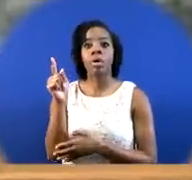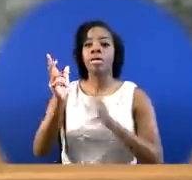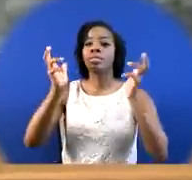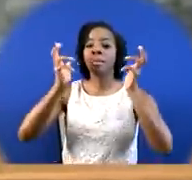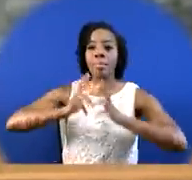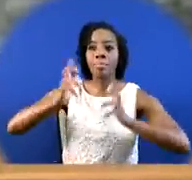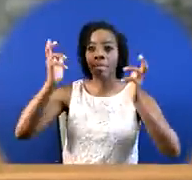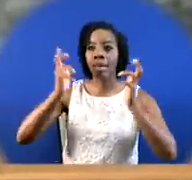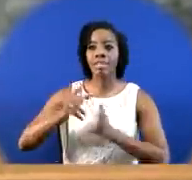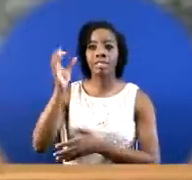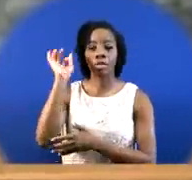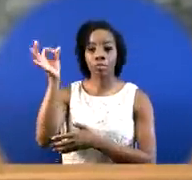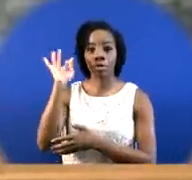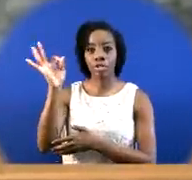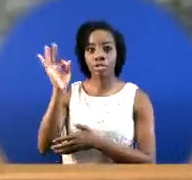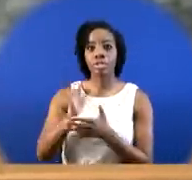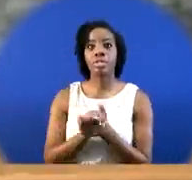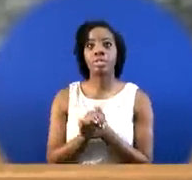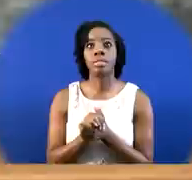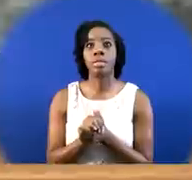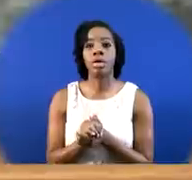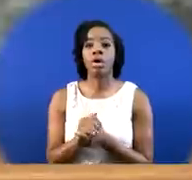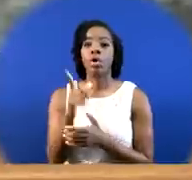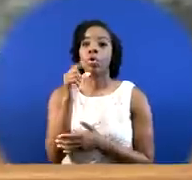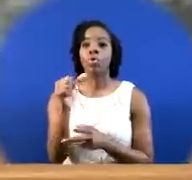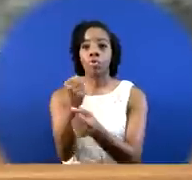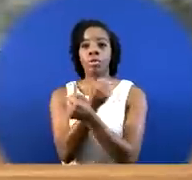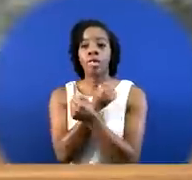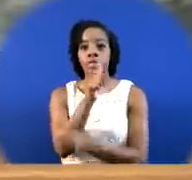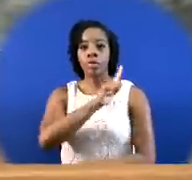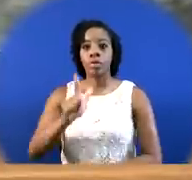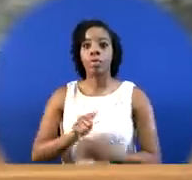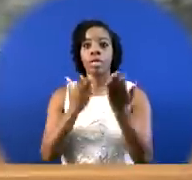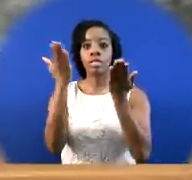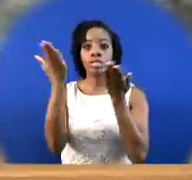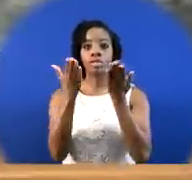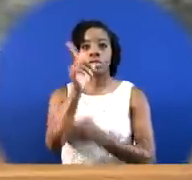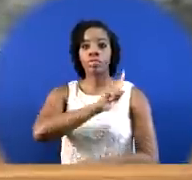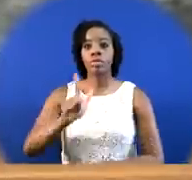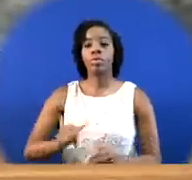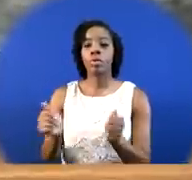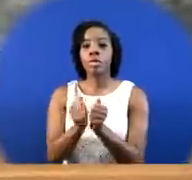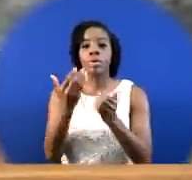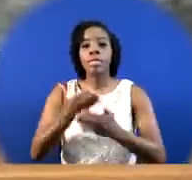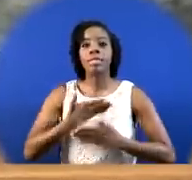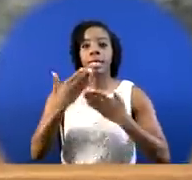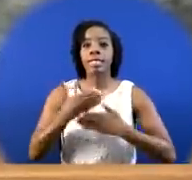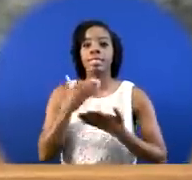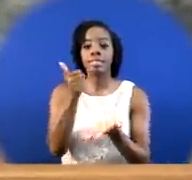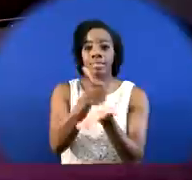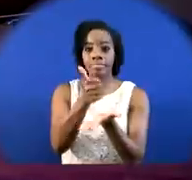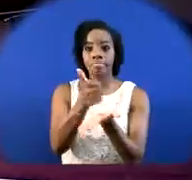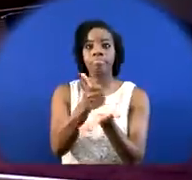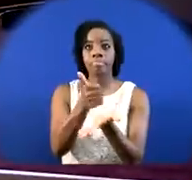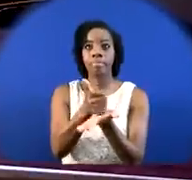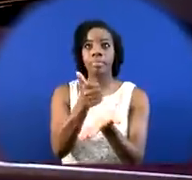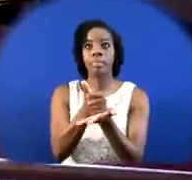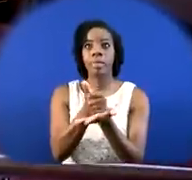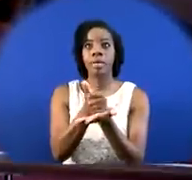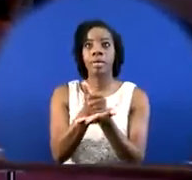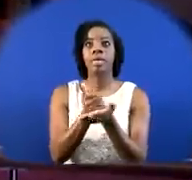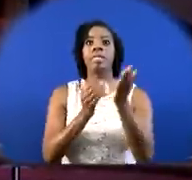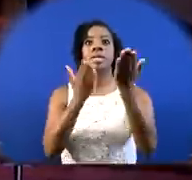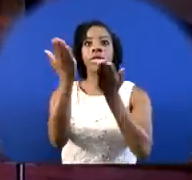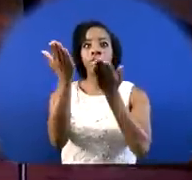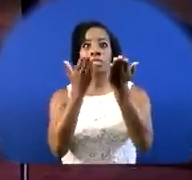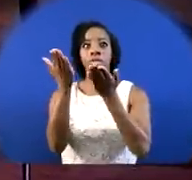there and some wonderful men and women who love the Lord and serve the Lord with gladness. Amen. They are